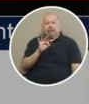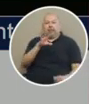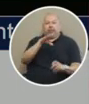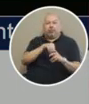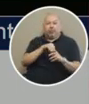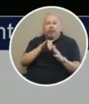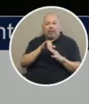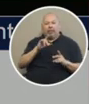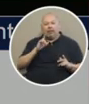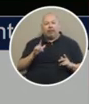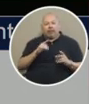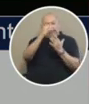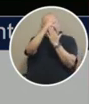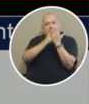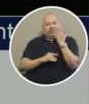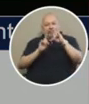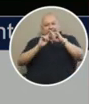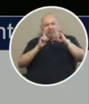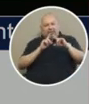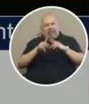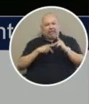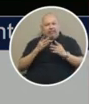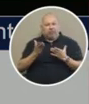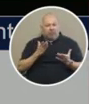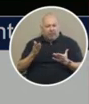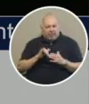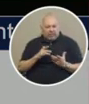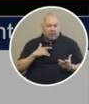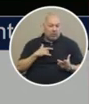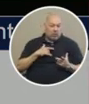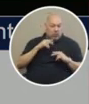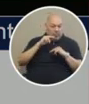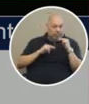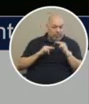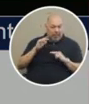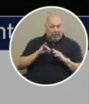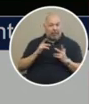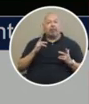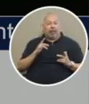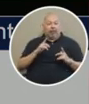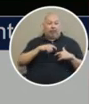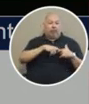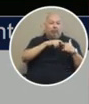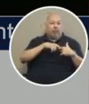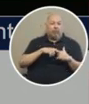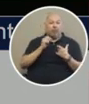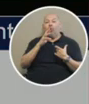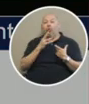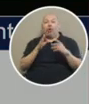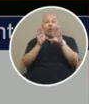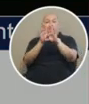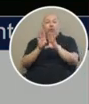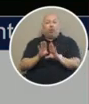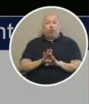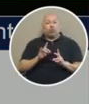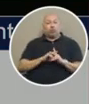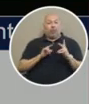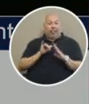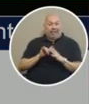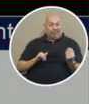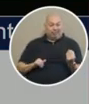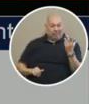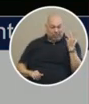Included in there, there's a list of all of the different services or facilities that have been temporarily suspended or closed. And so this slide